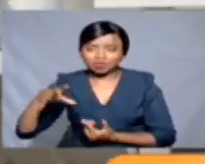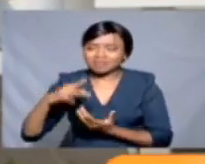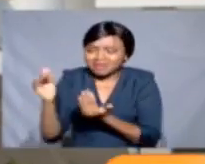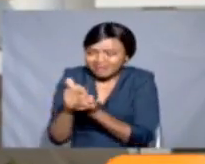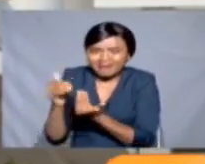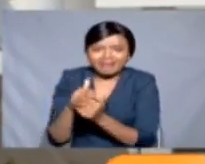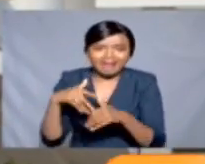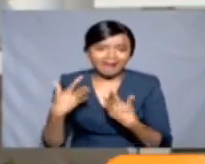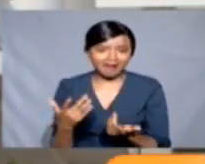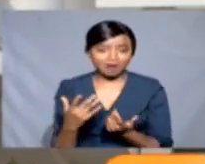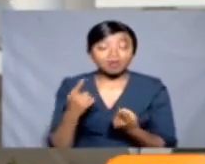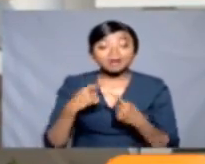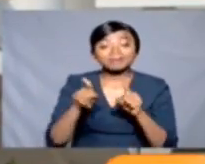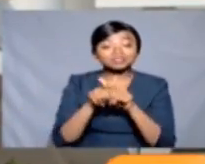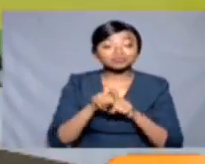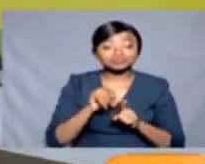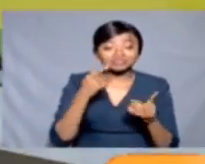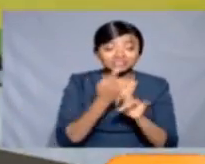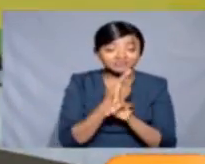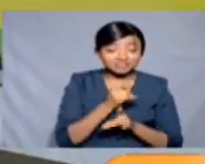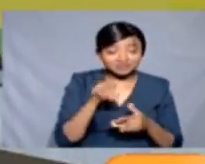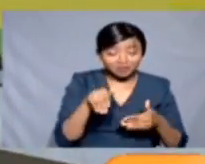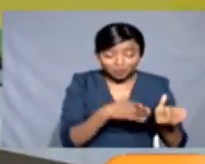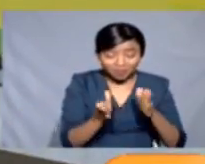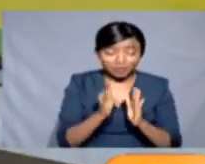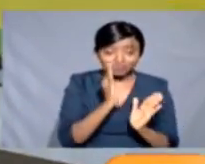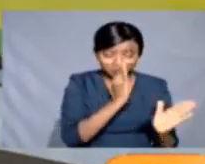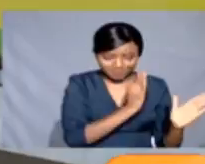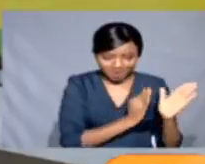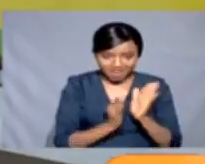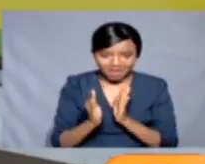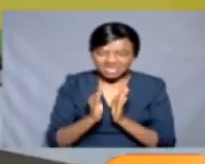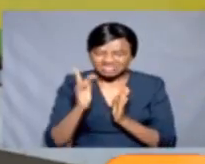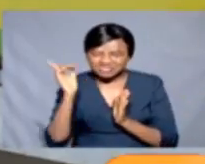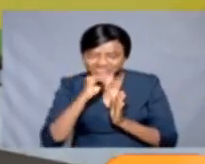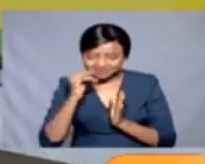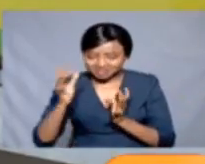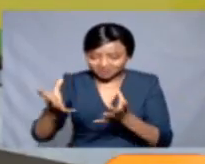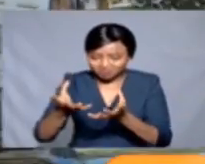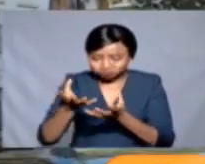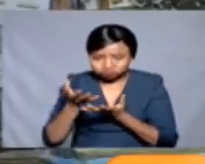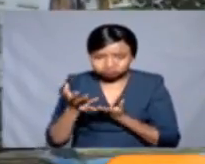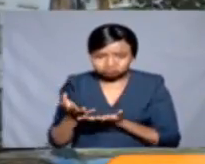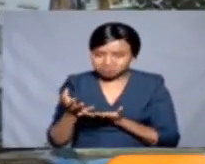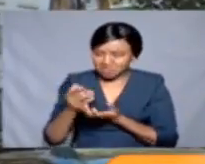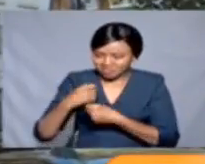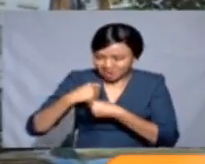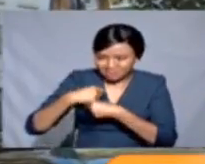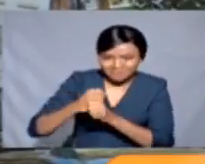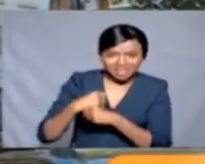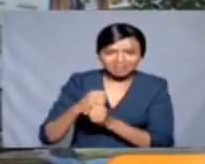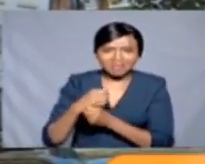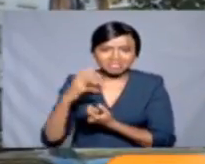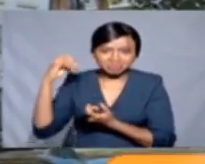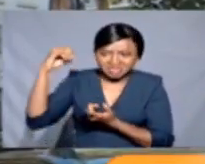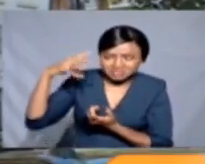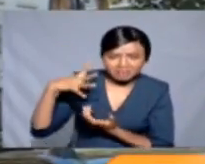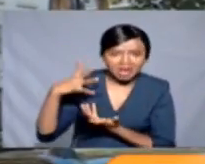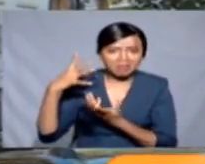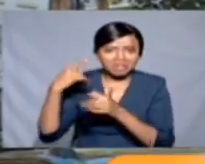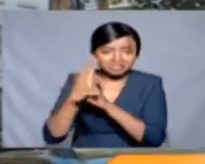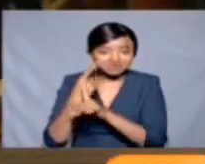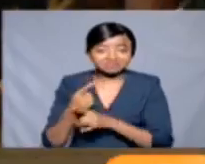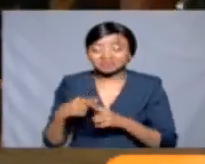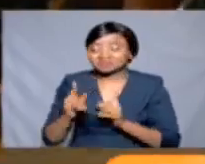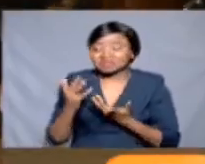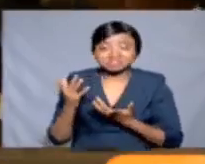that plans to generate waste energy from the city's garbage have successfully been drawn but are dusting away at the city hall's